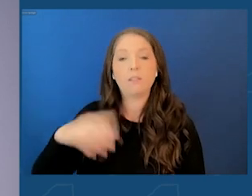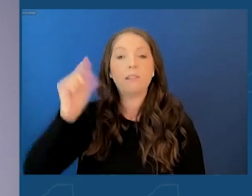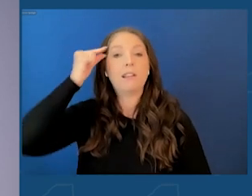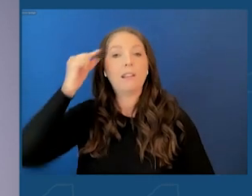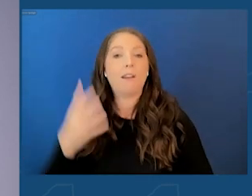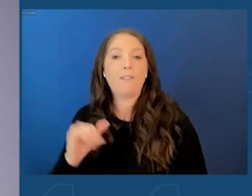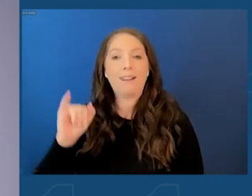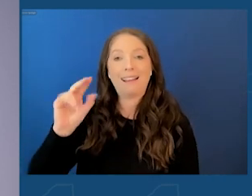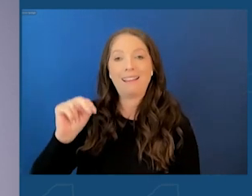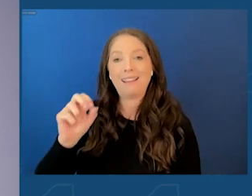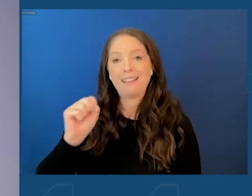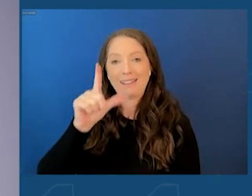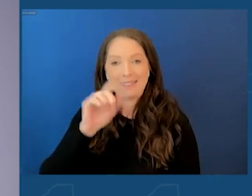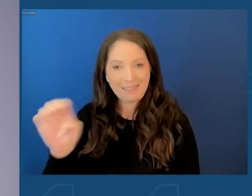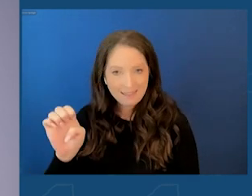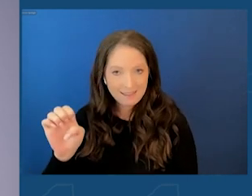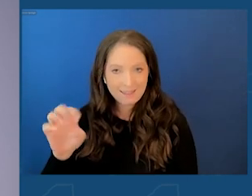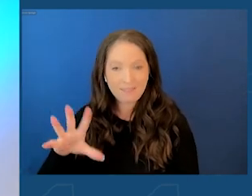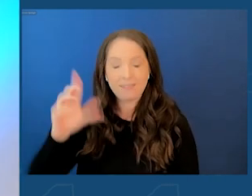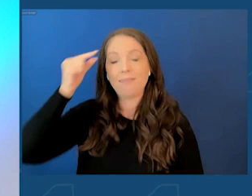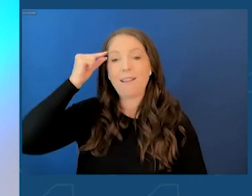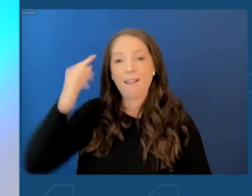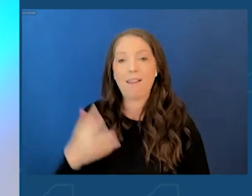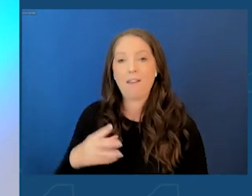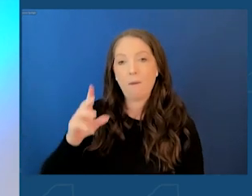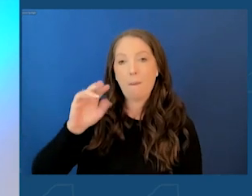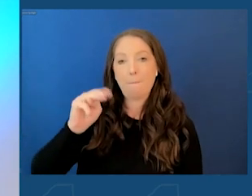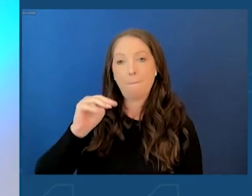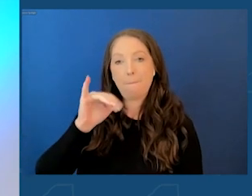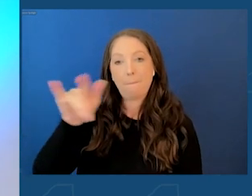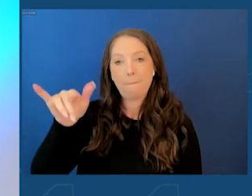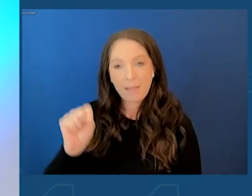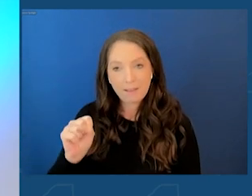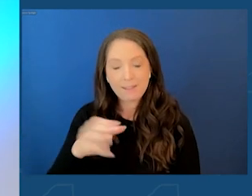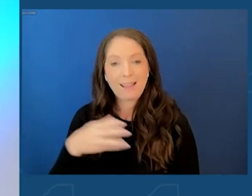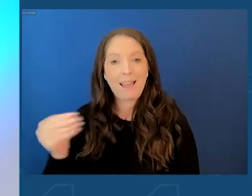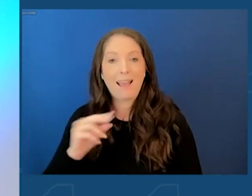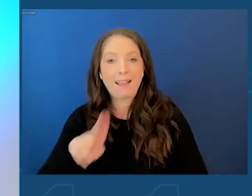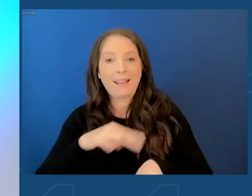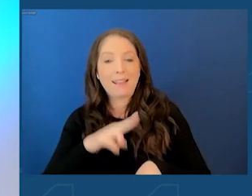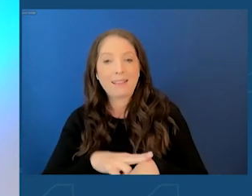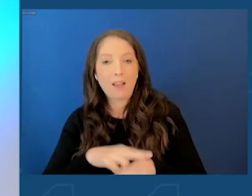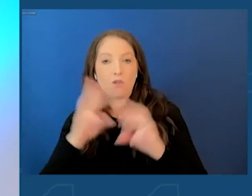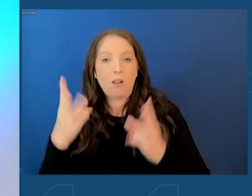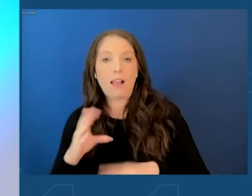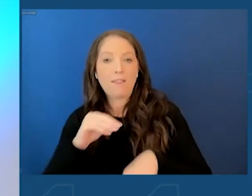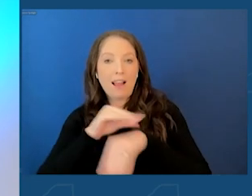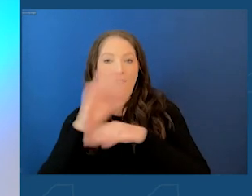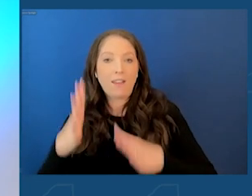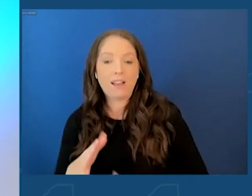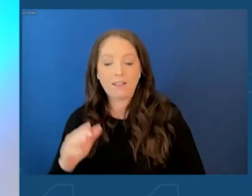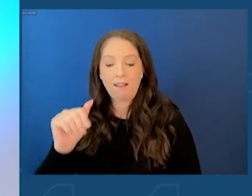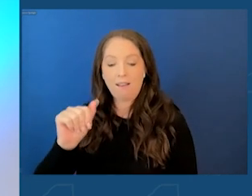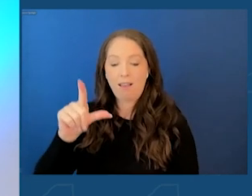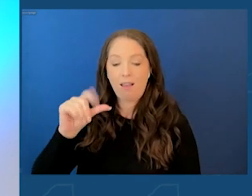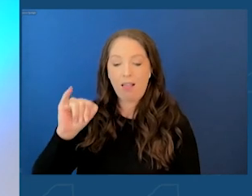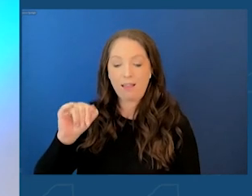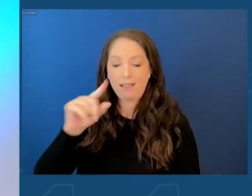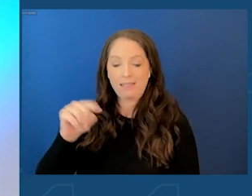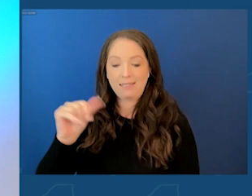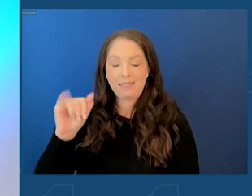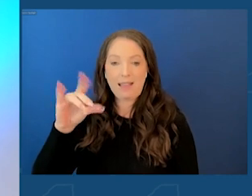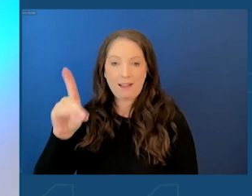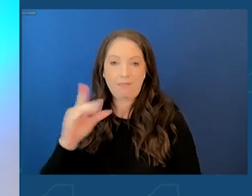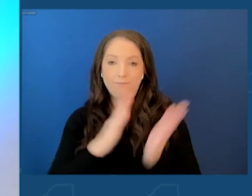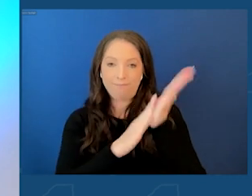Inslee, Maine Governor Janet Mills, and our National Climate Advisor, Ali Zaidi. Let's give them a hand.